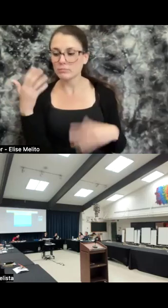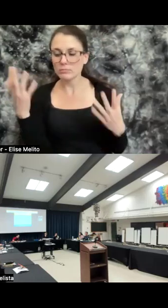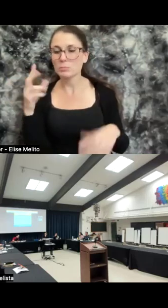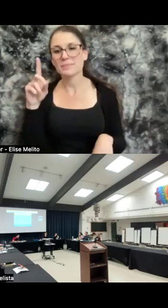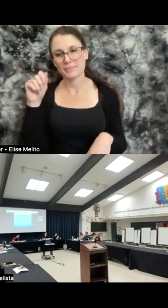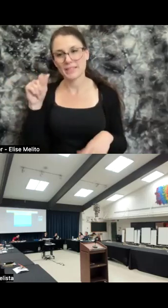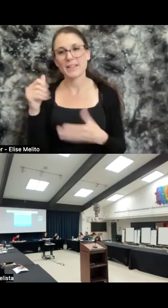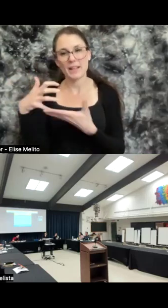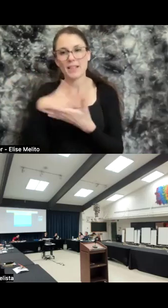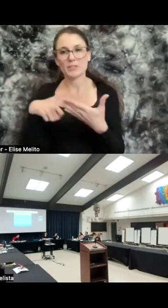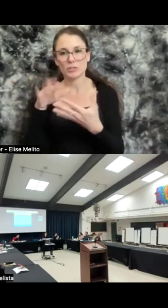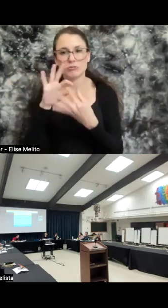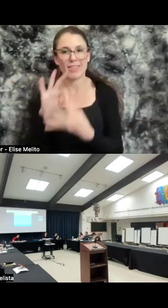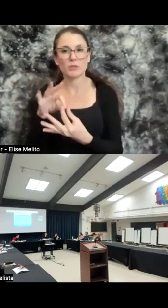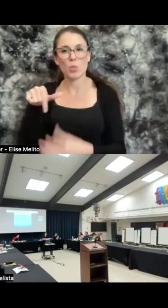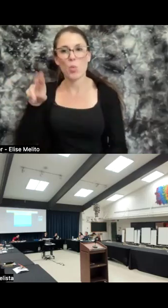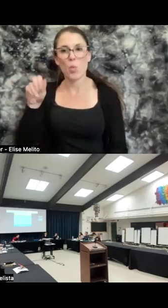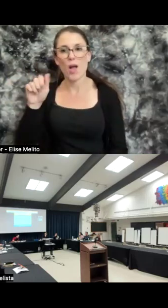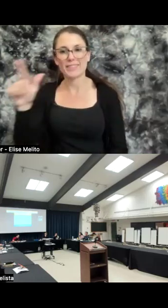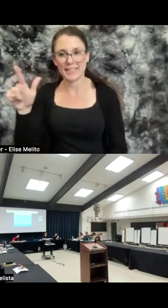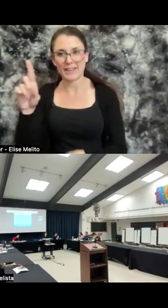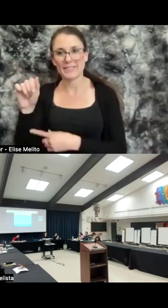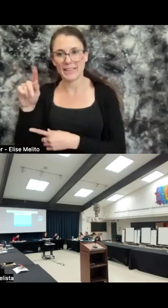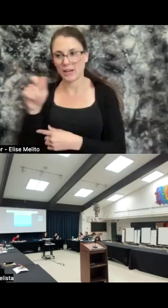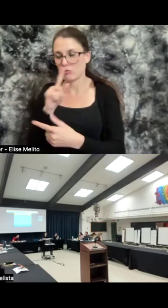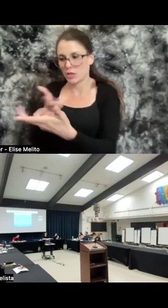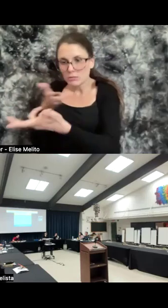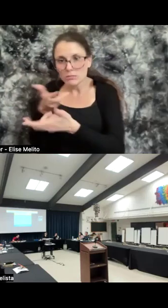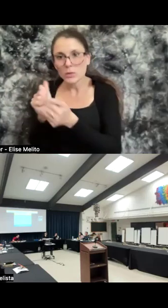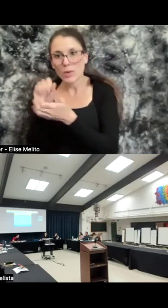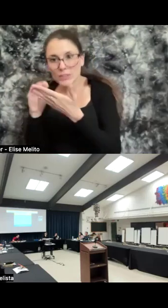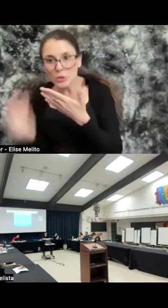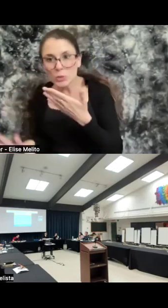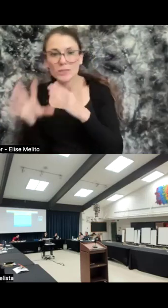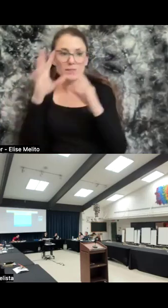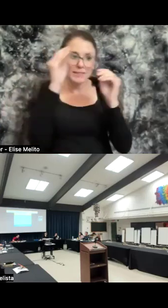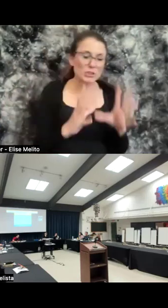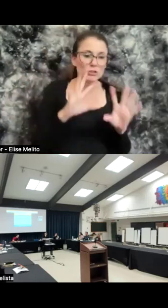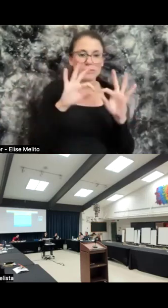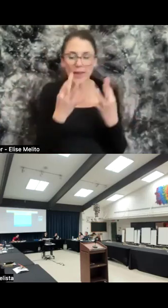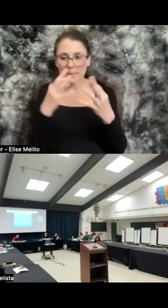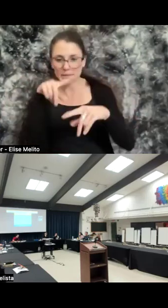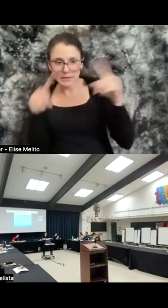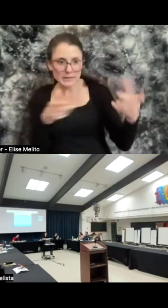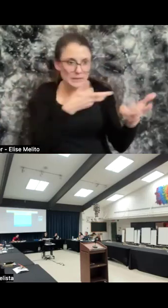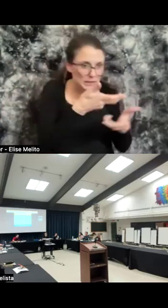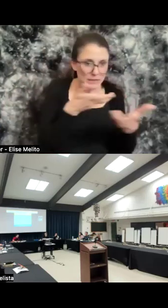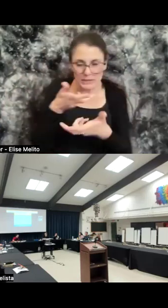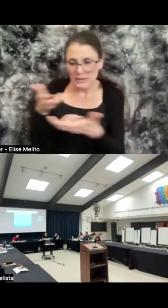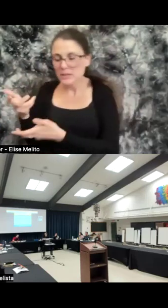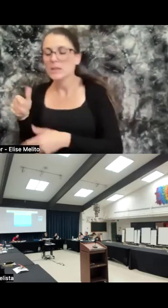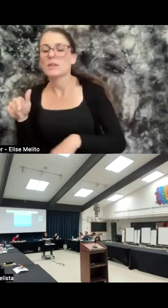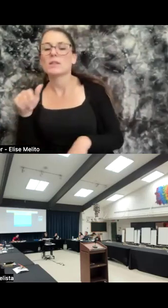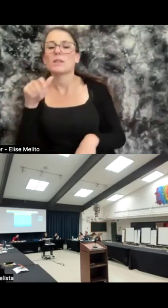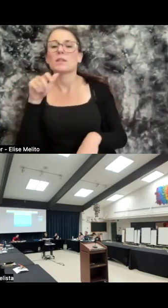collection related to qualitative data, and to connect with students, teachers, families who intimately, or either those students or intimately know